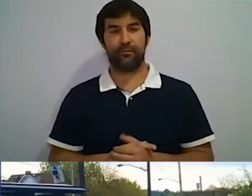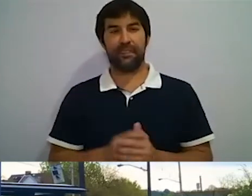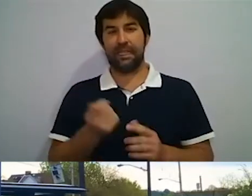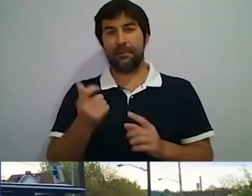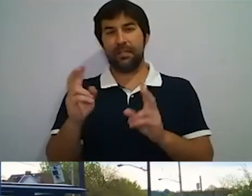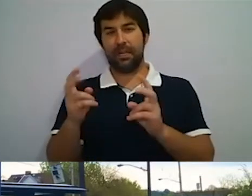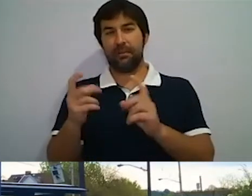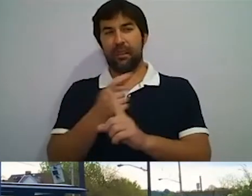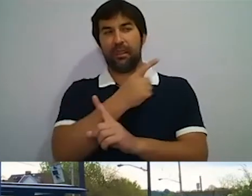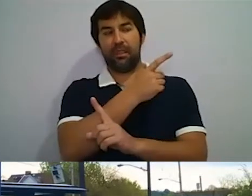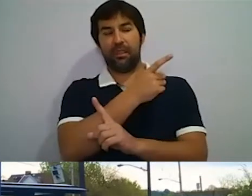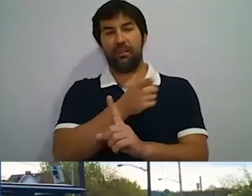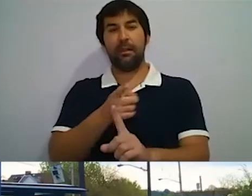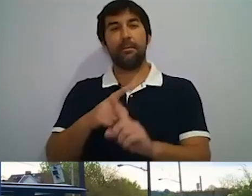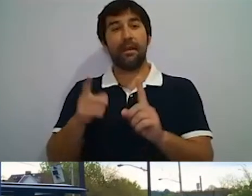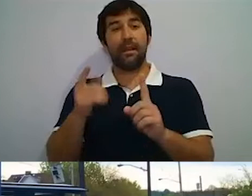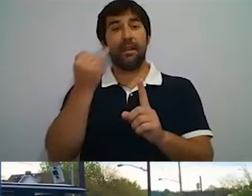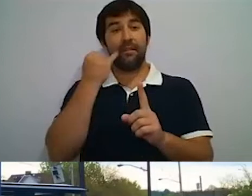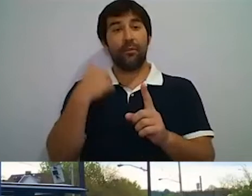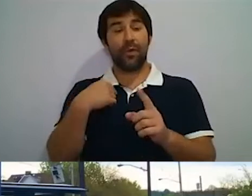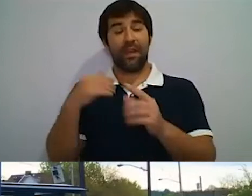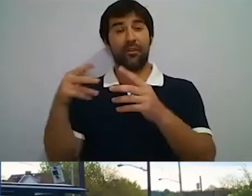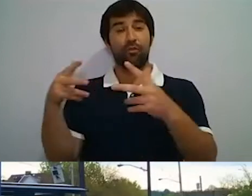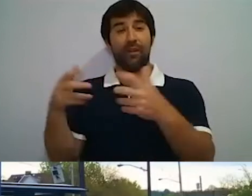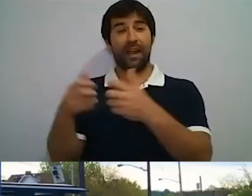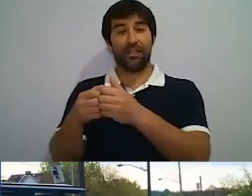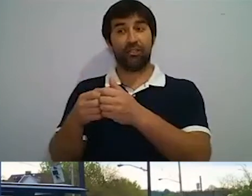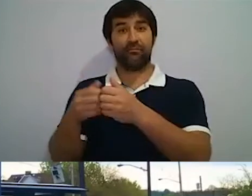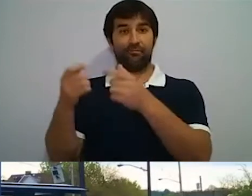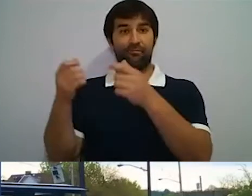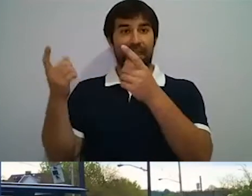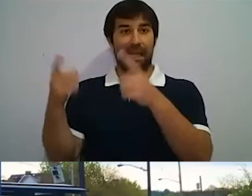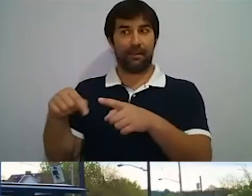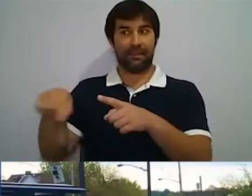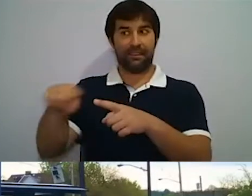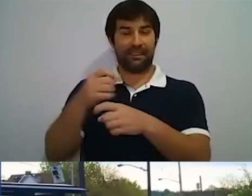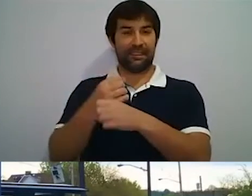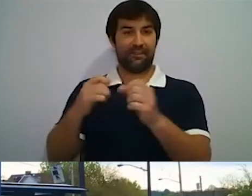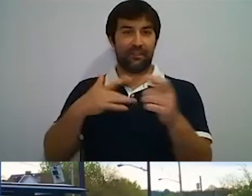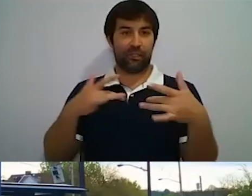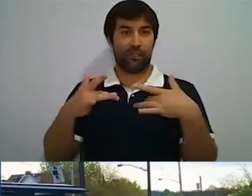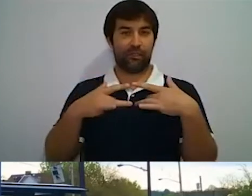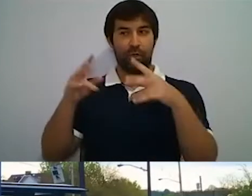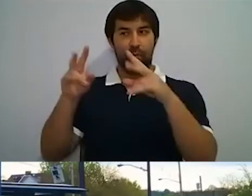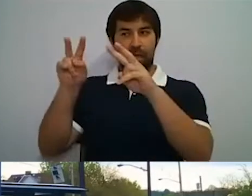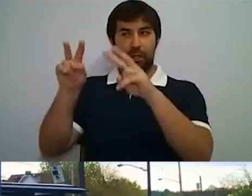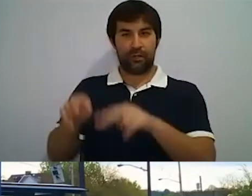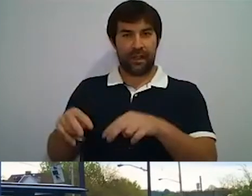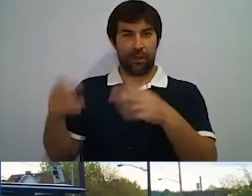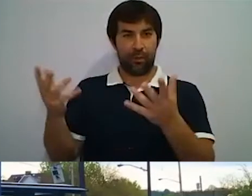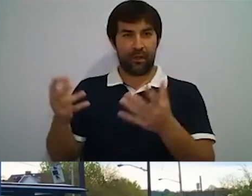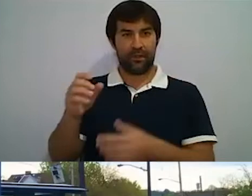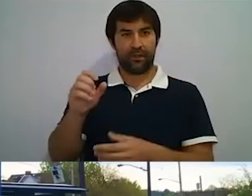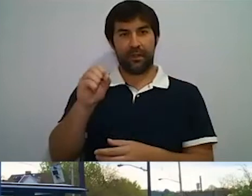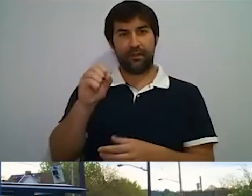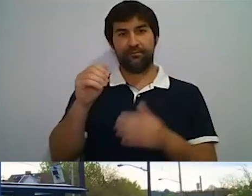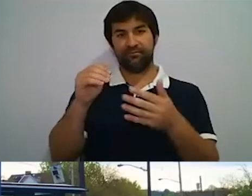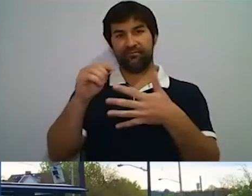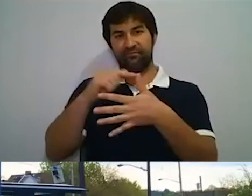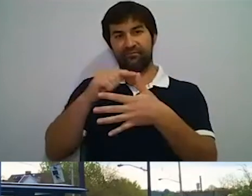sure that the projects are justified. We want to hear in the department's words or in the council office's words, kind of why that project is so